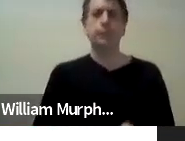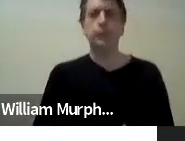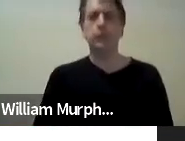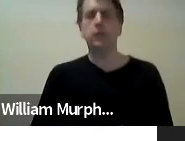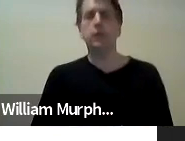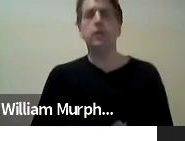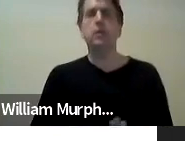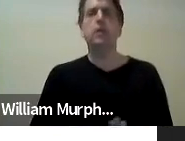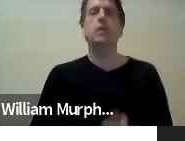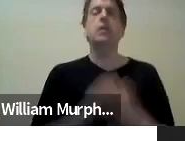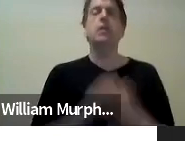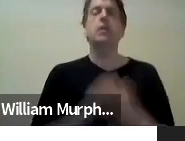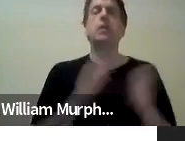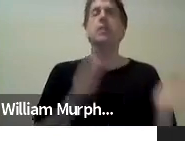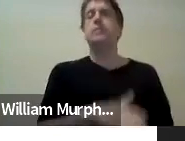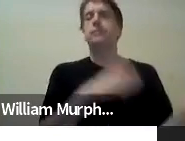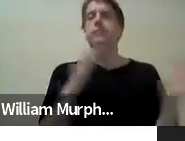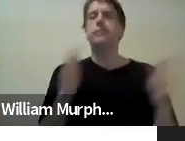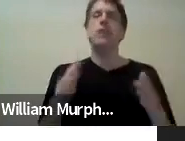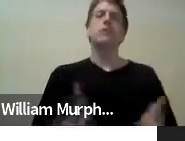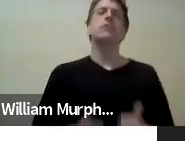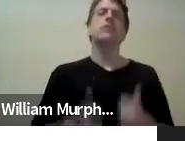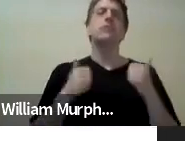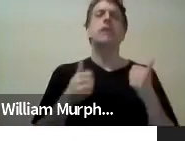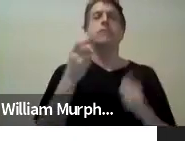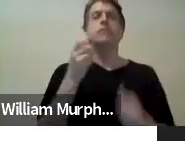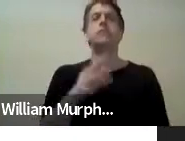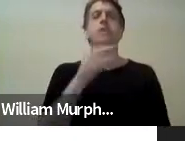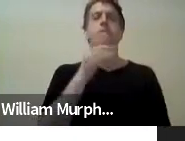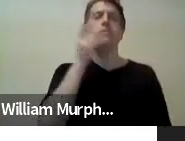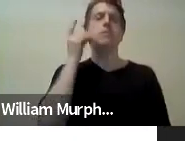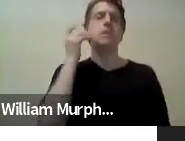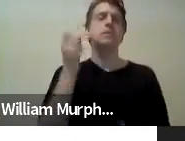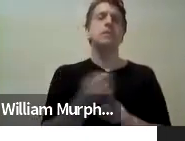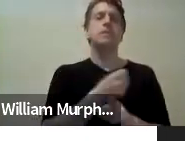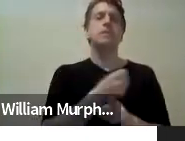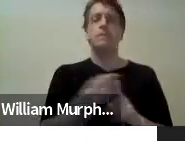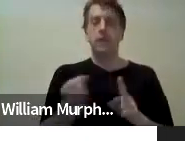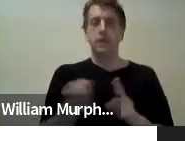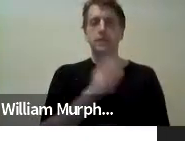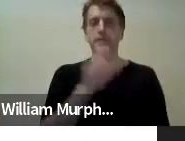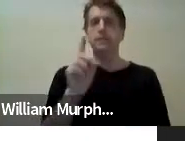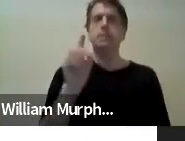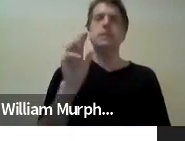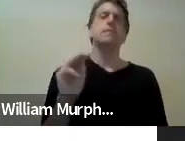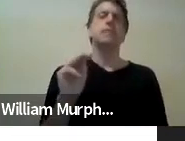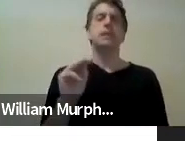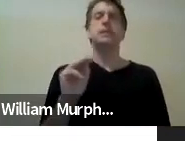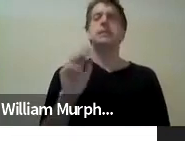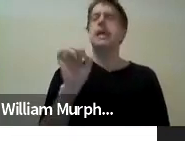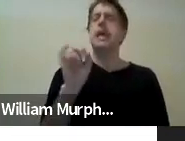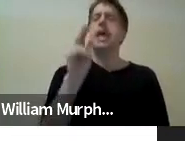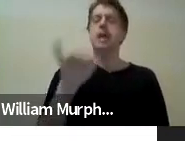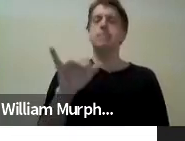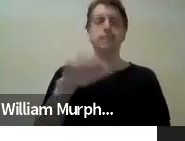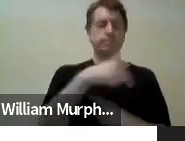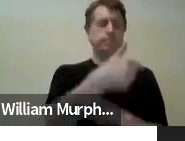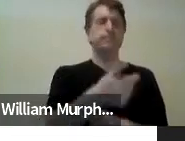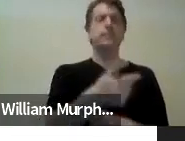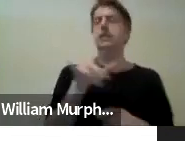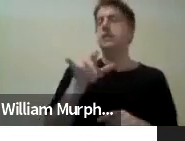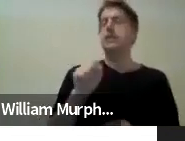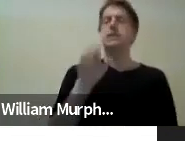So we'll get into survivors of domestic violence. I think, Emily, you're doing this slide. Yes.